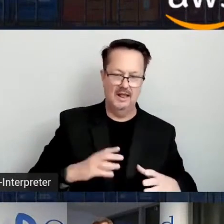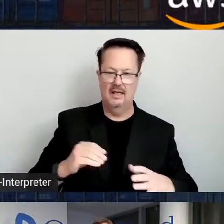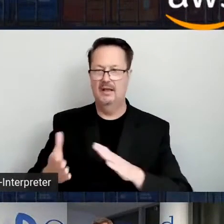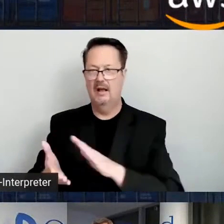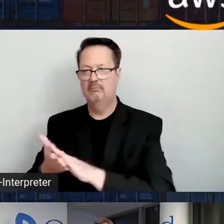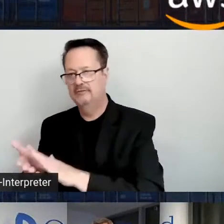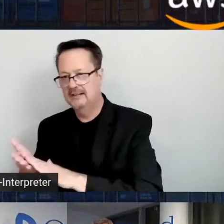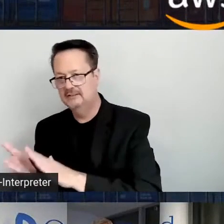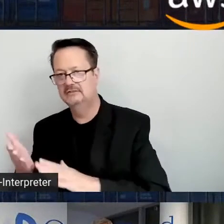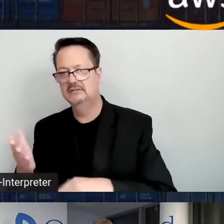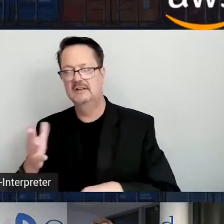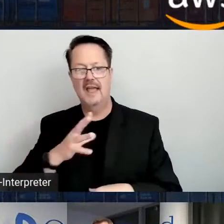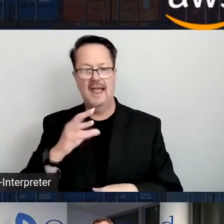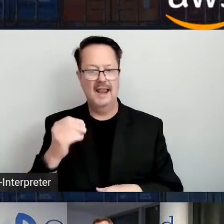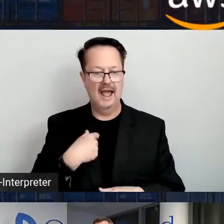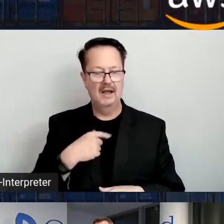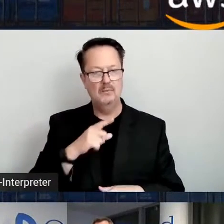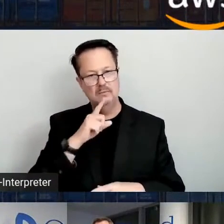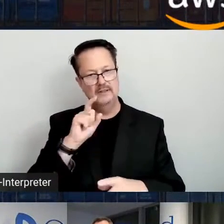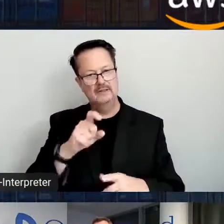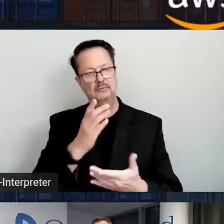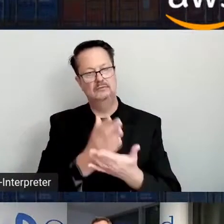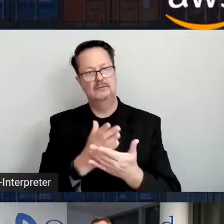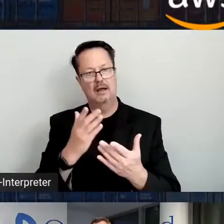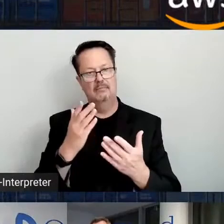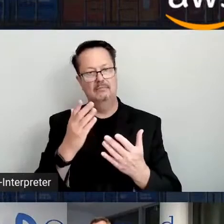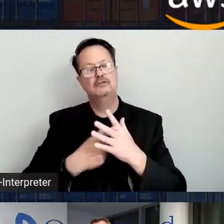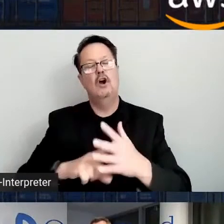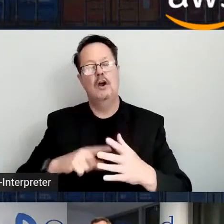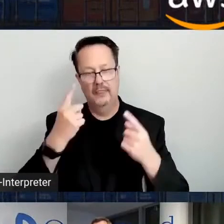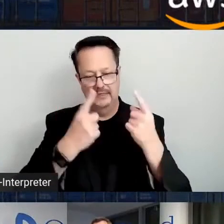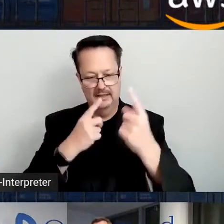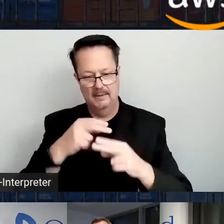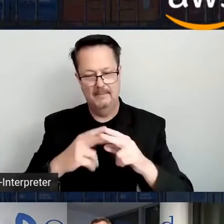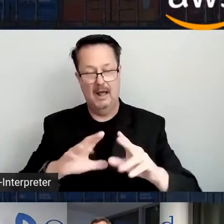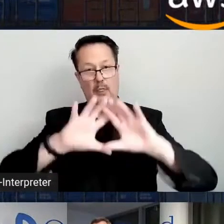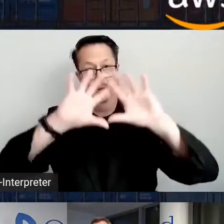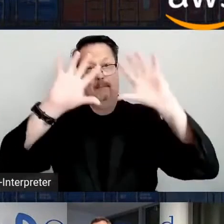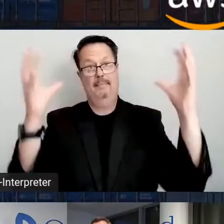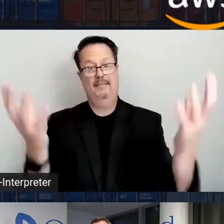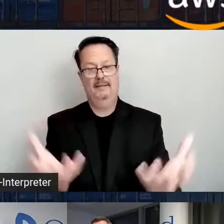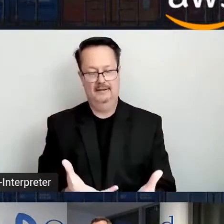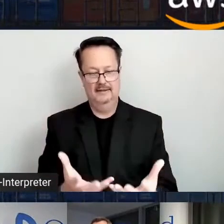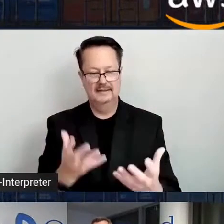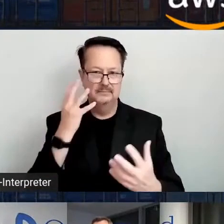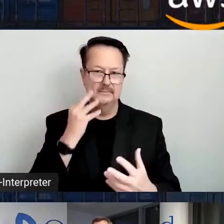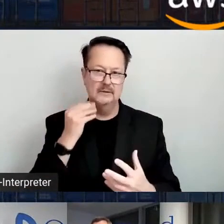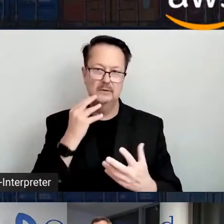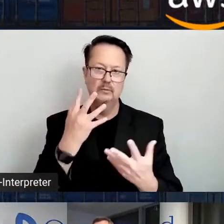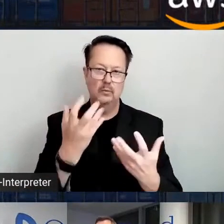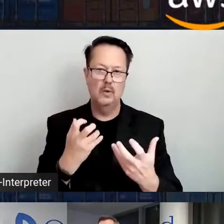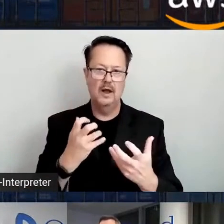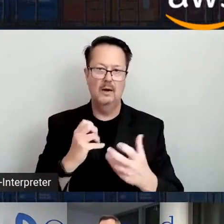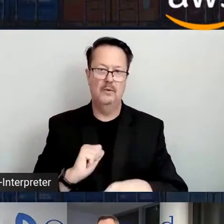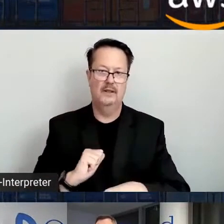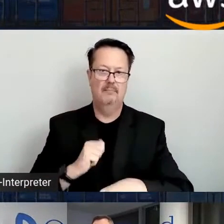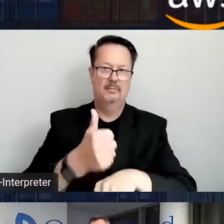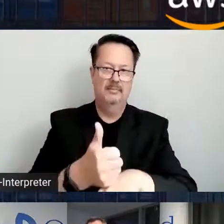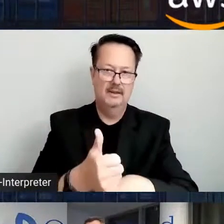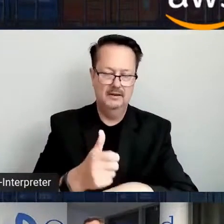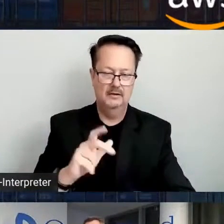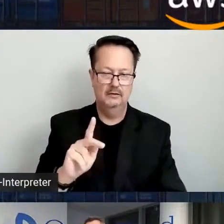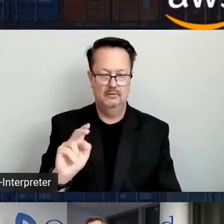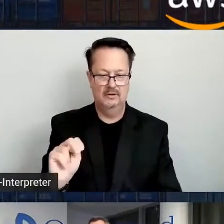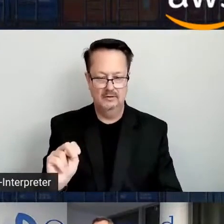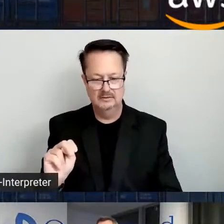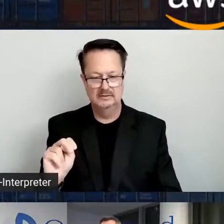we really need to start thinking about the concrete use cases that we want to implement and where Kubernetes